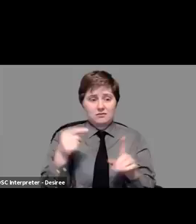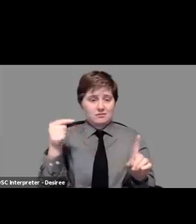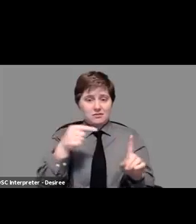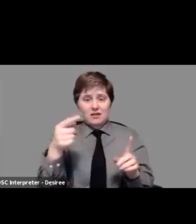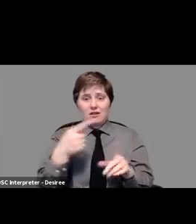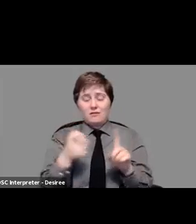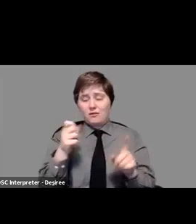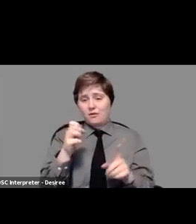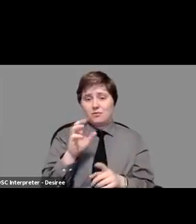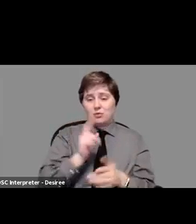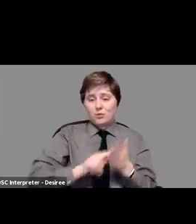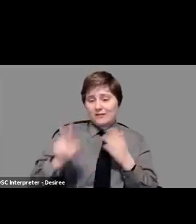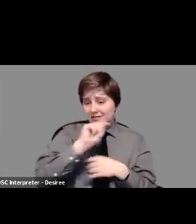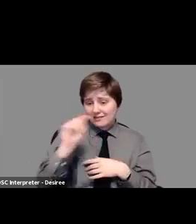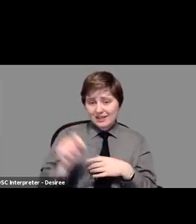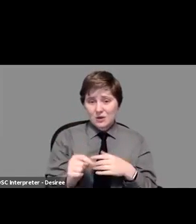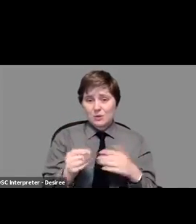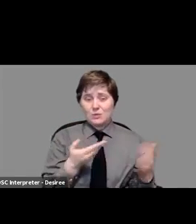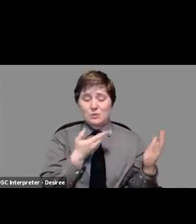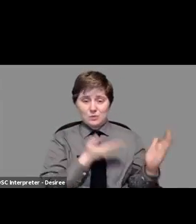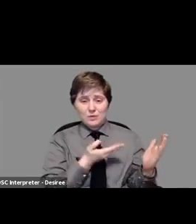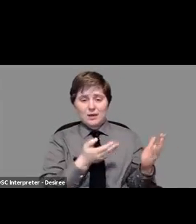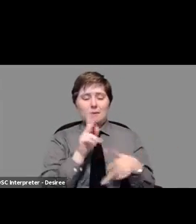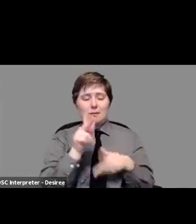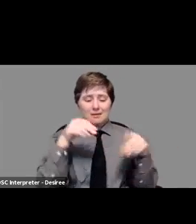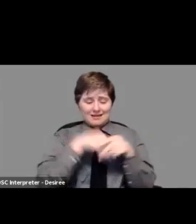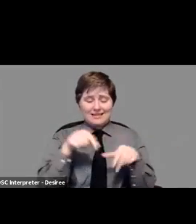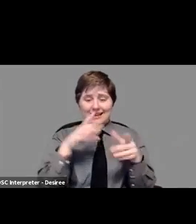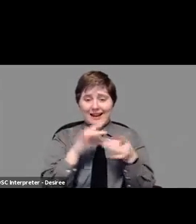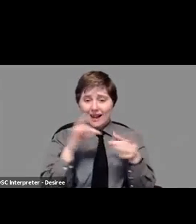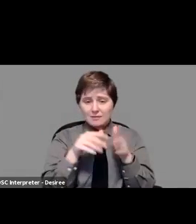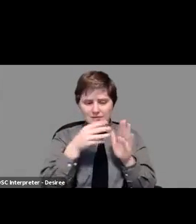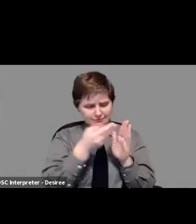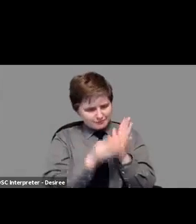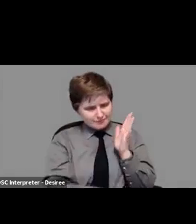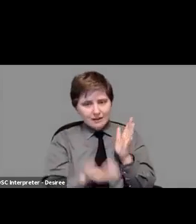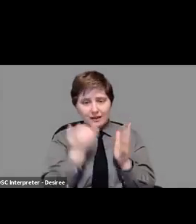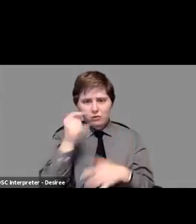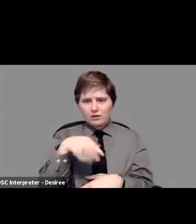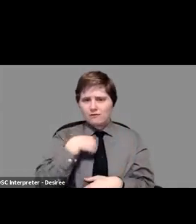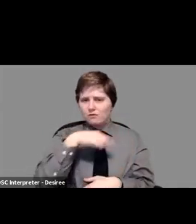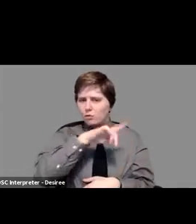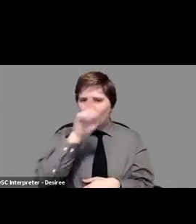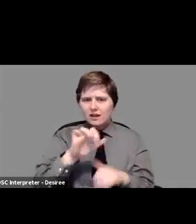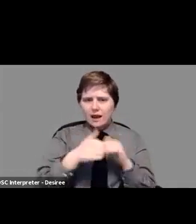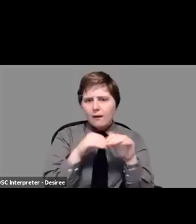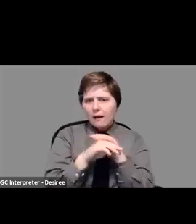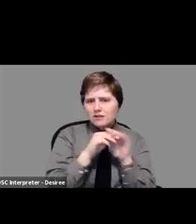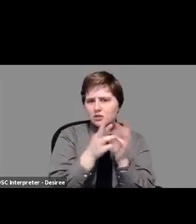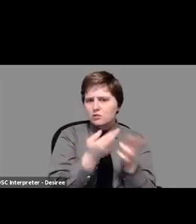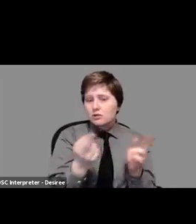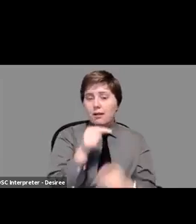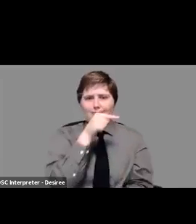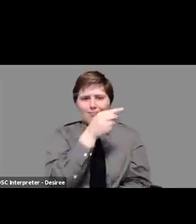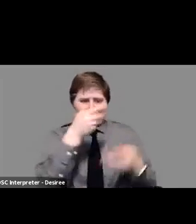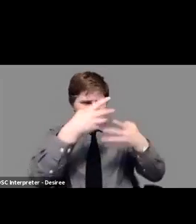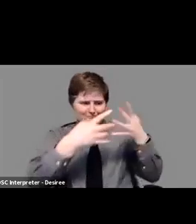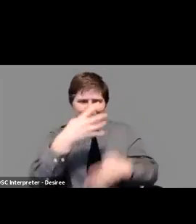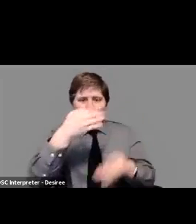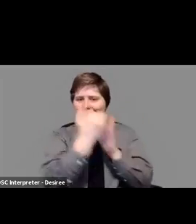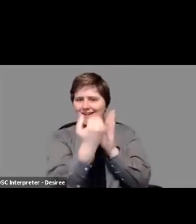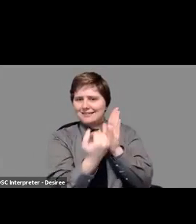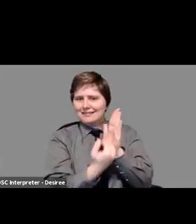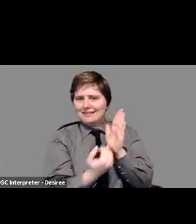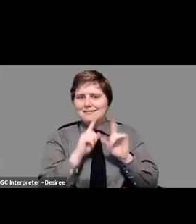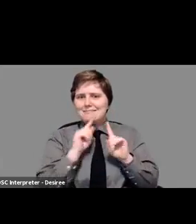University of Toledo. There are people in these comments who, if you have questions on how to get access to resources, they're all in the comments and